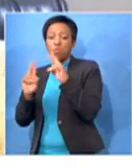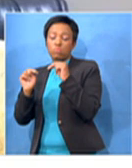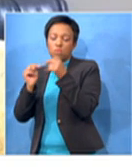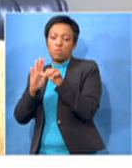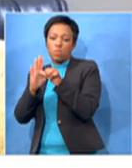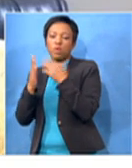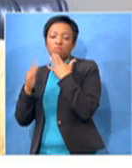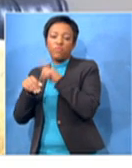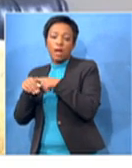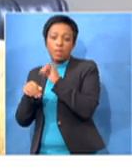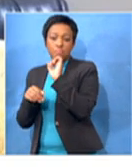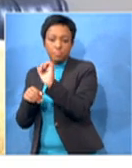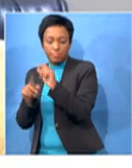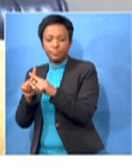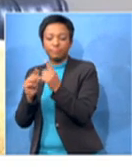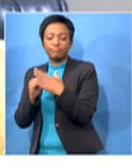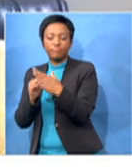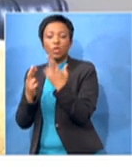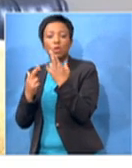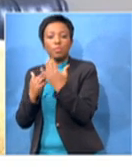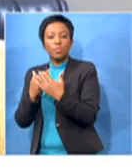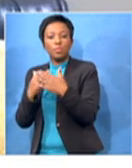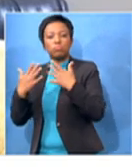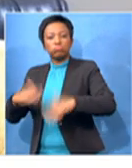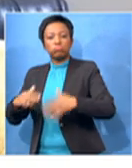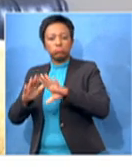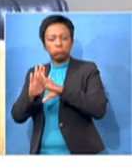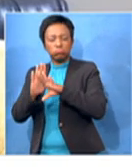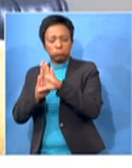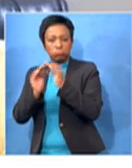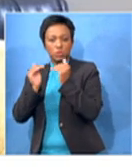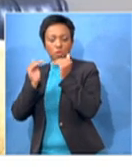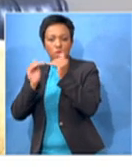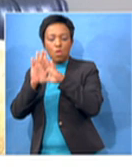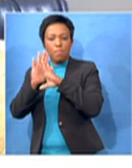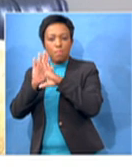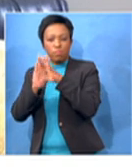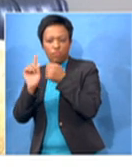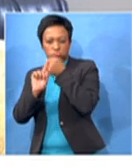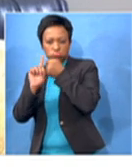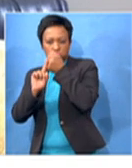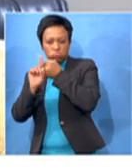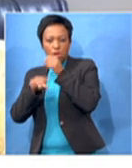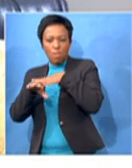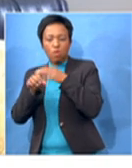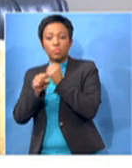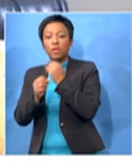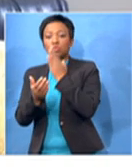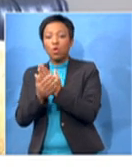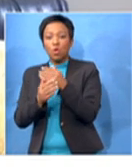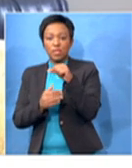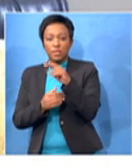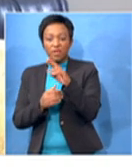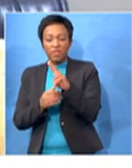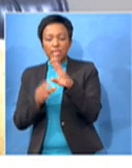time, and we certainly hope that we'll see a heightened level of activism on the ground to ensure that this scourge is brought to book.